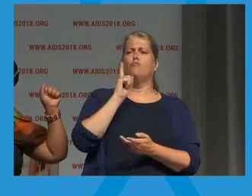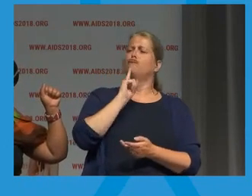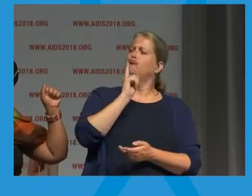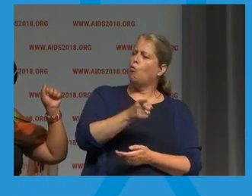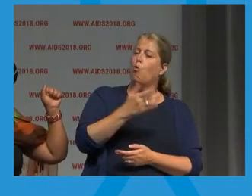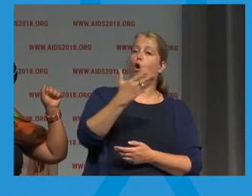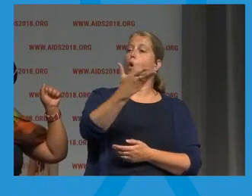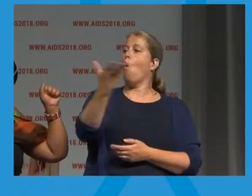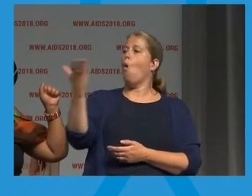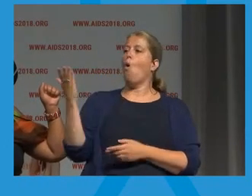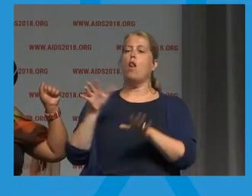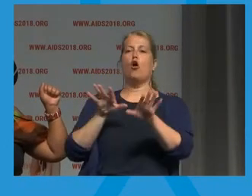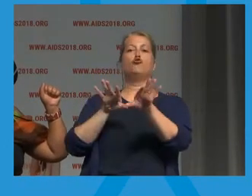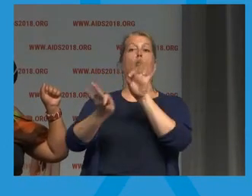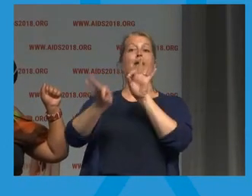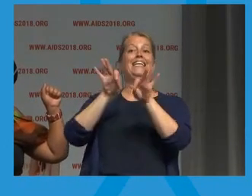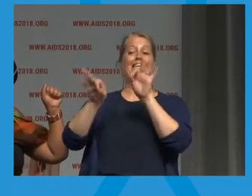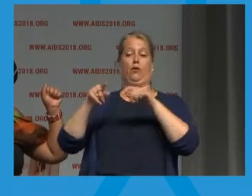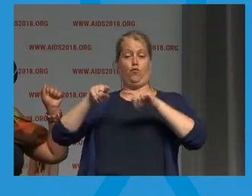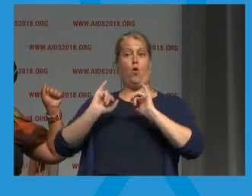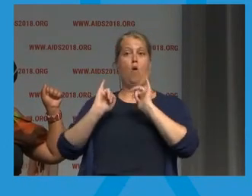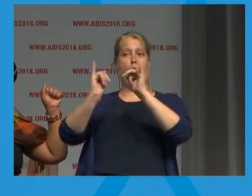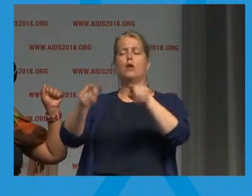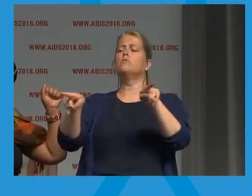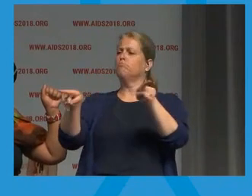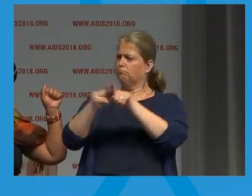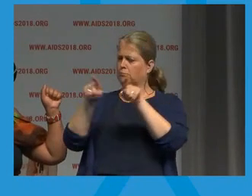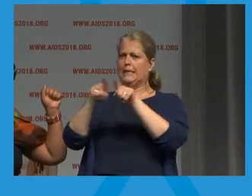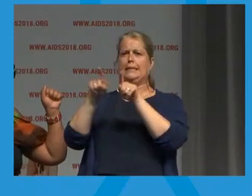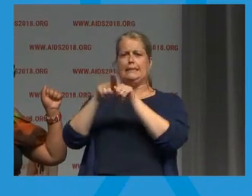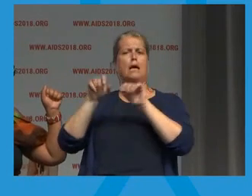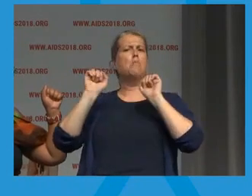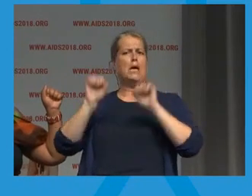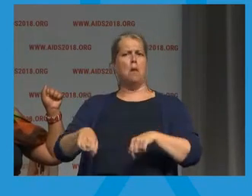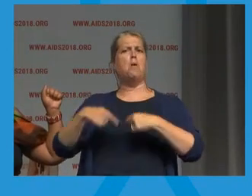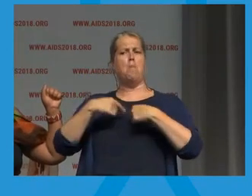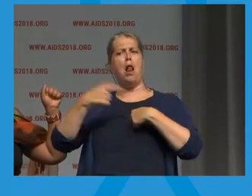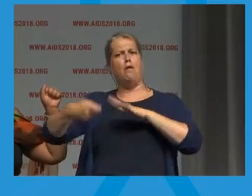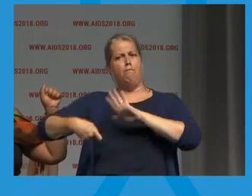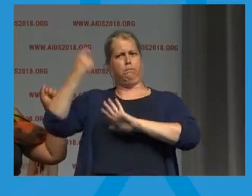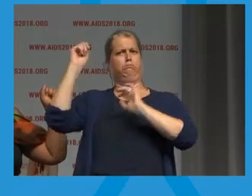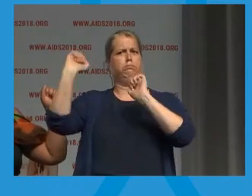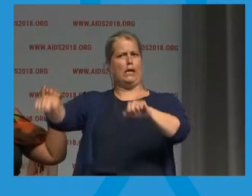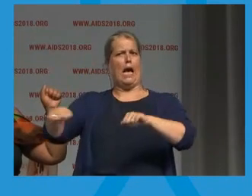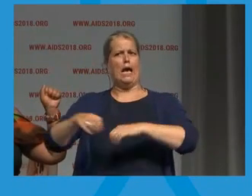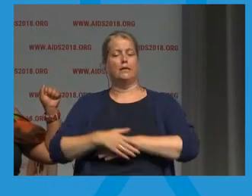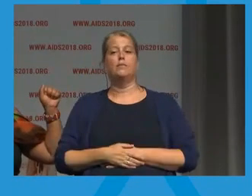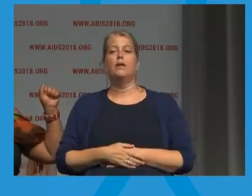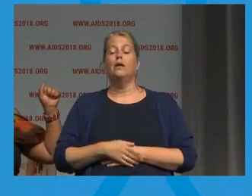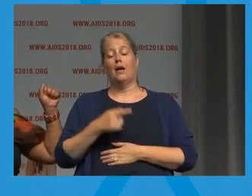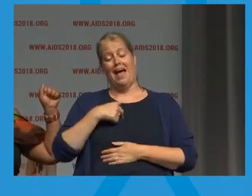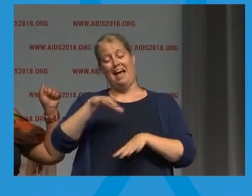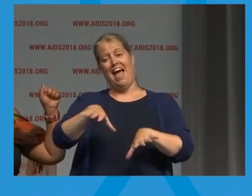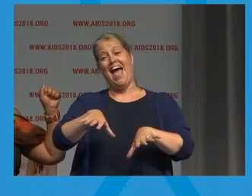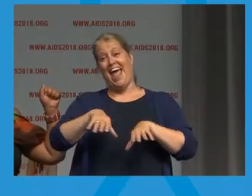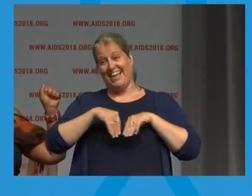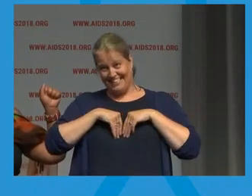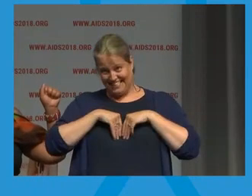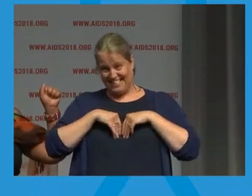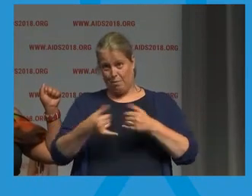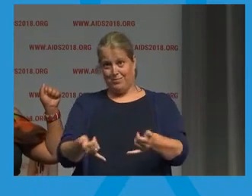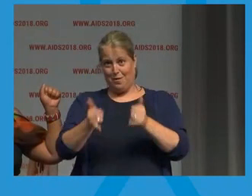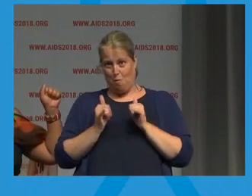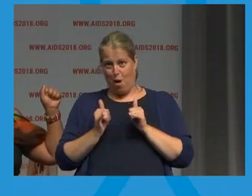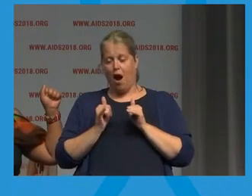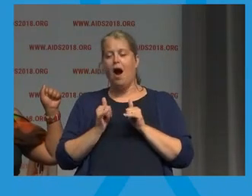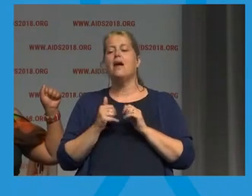award was capable of winning this award. I also accept this on behalf of all of the